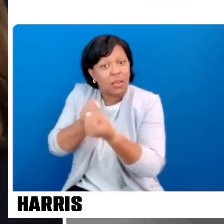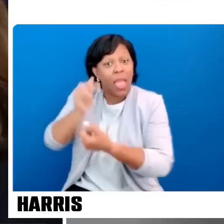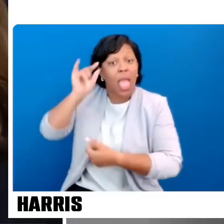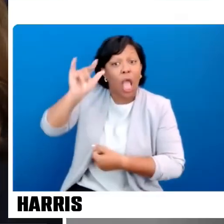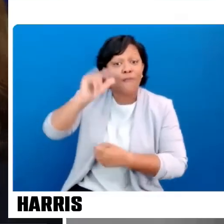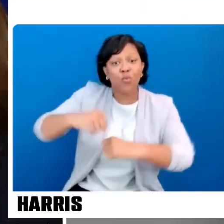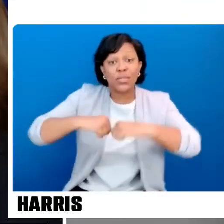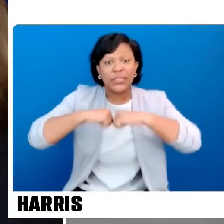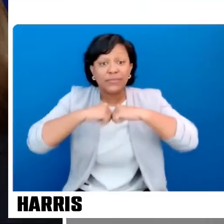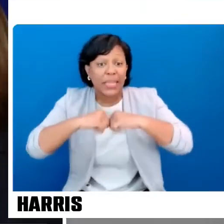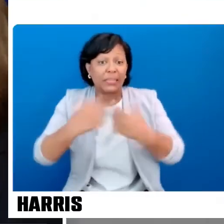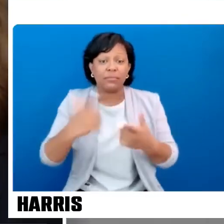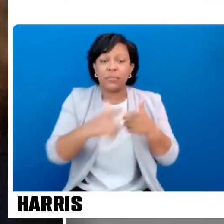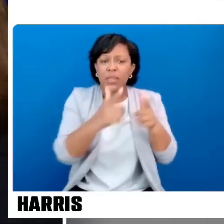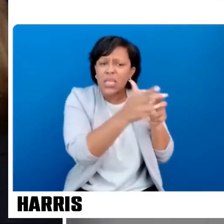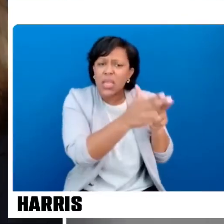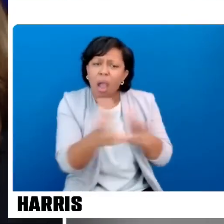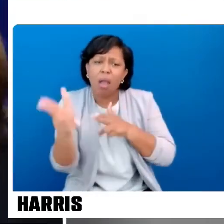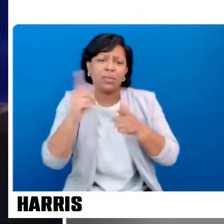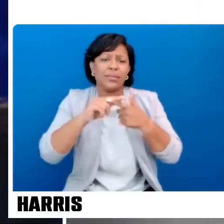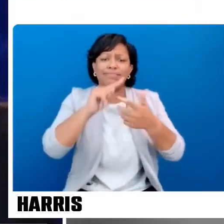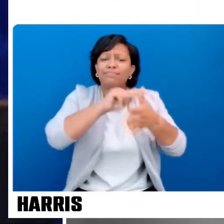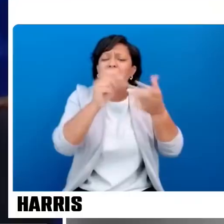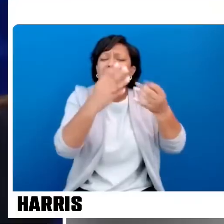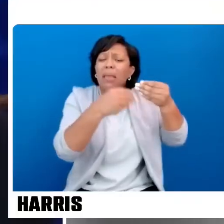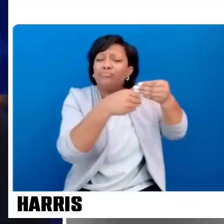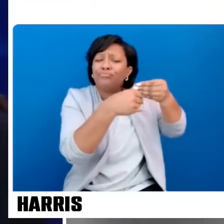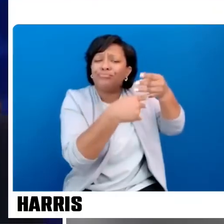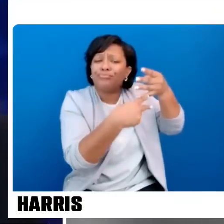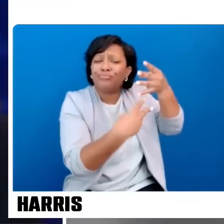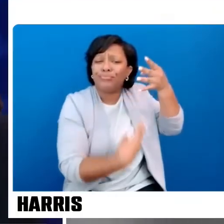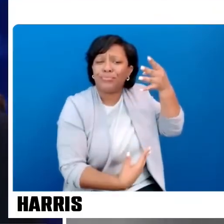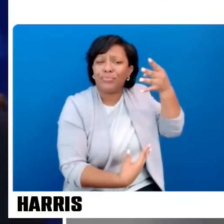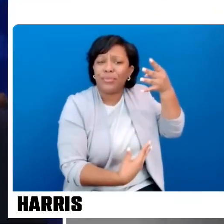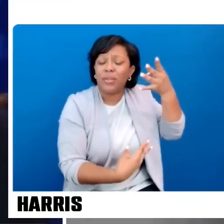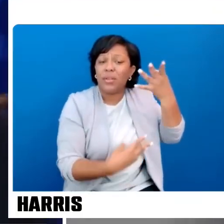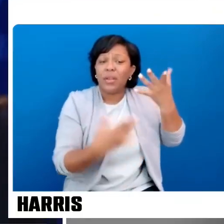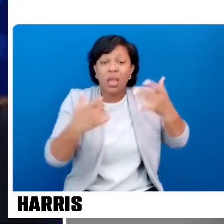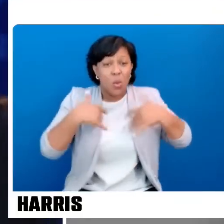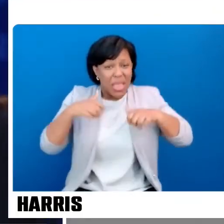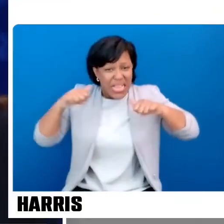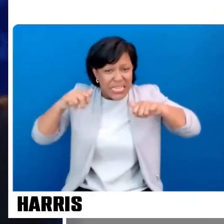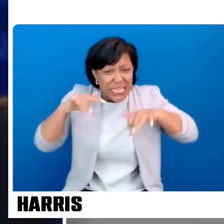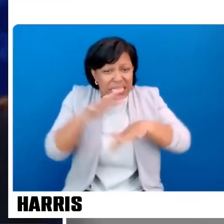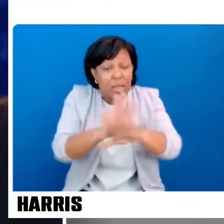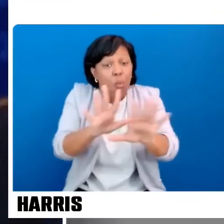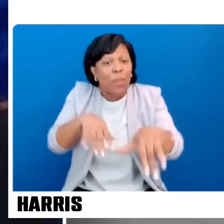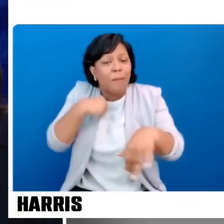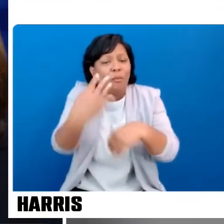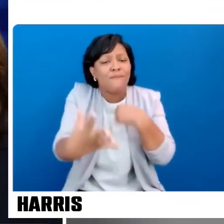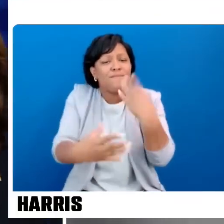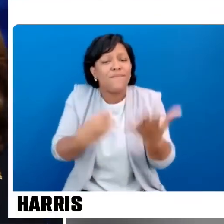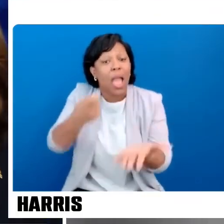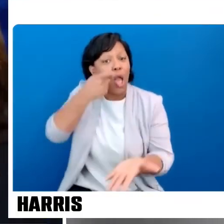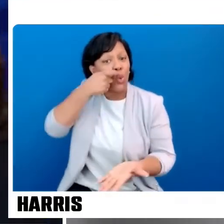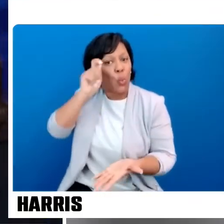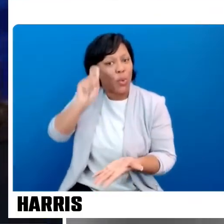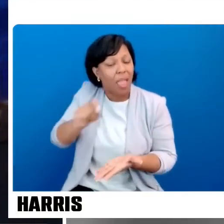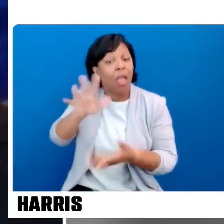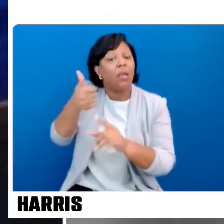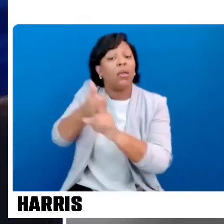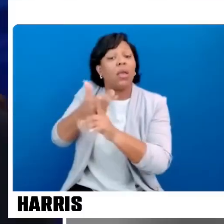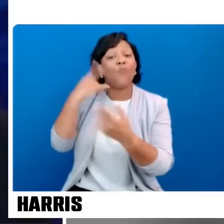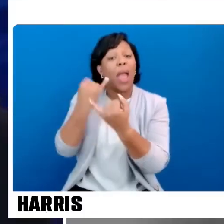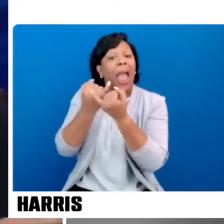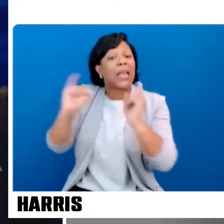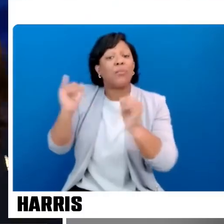the javelins, the Abrams tanks that we have provided, Ukraine stands as an independent and free country. If Donald Trump were